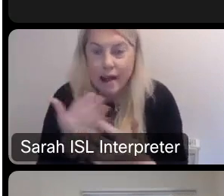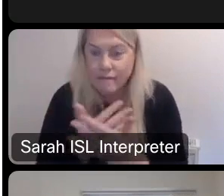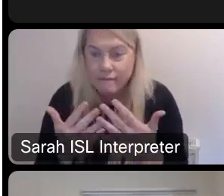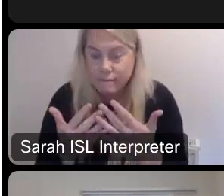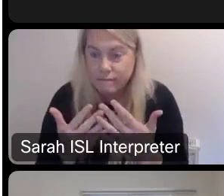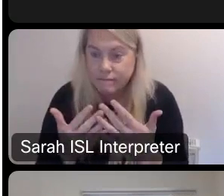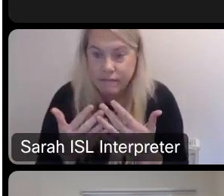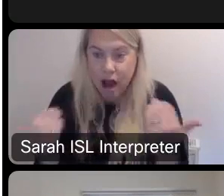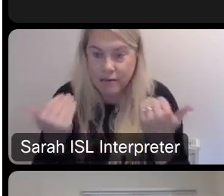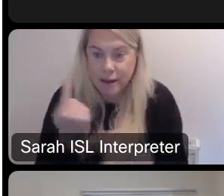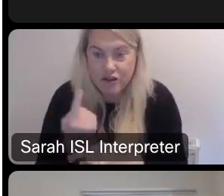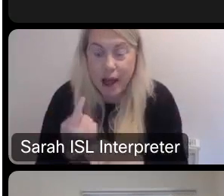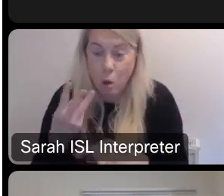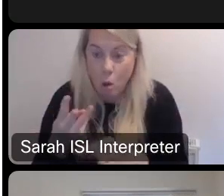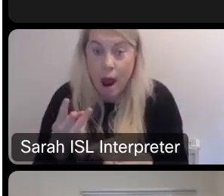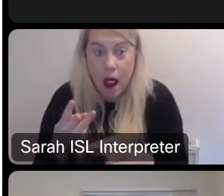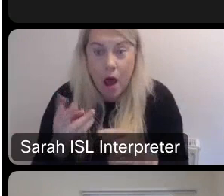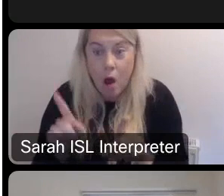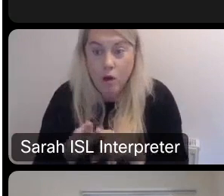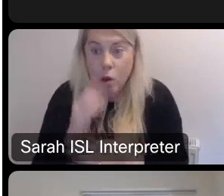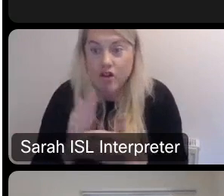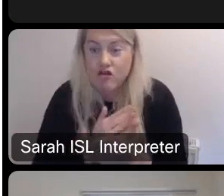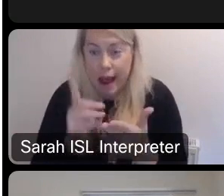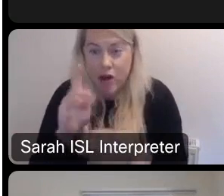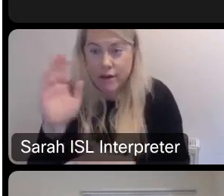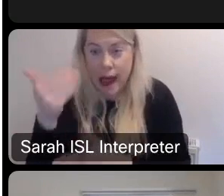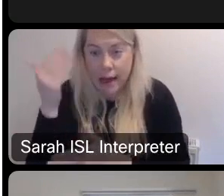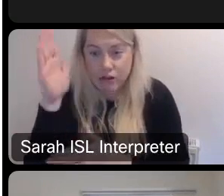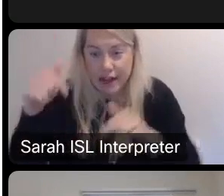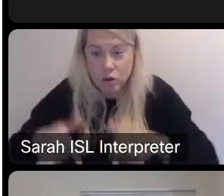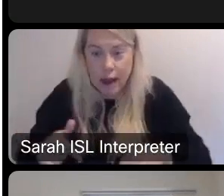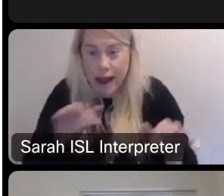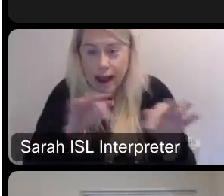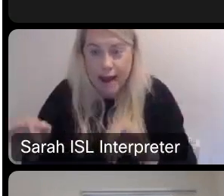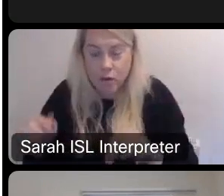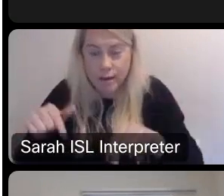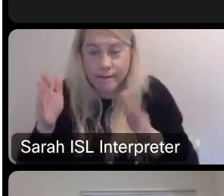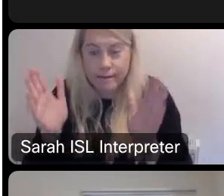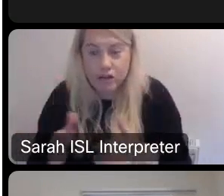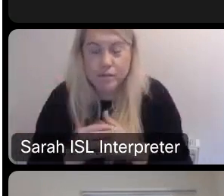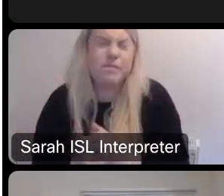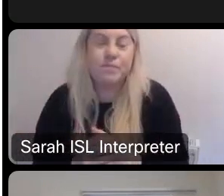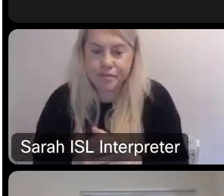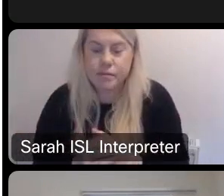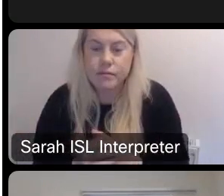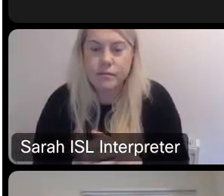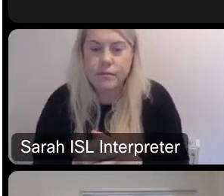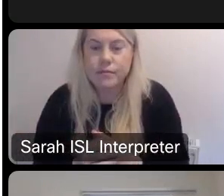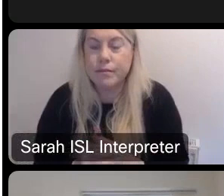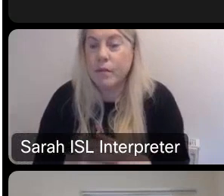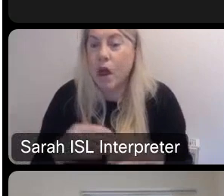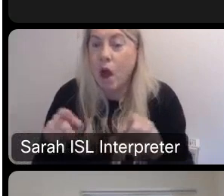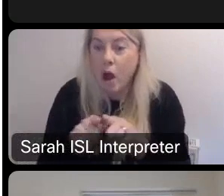available there, and we will make these slides available to you afterwards. Also, occupational